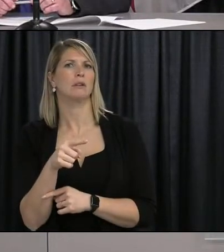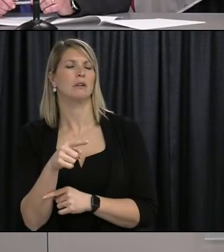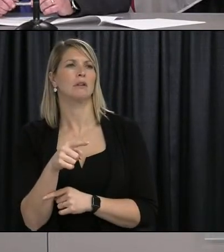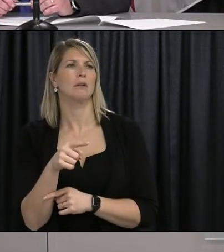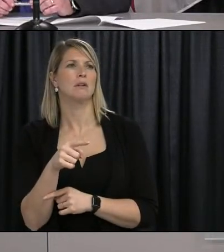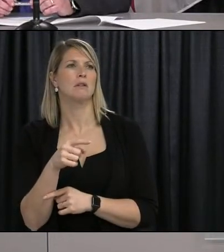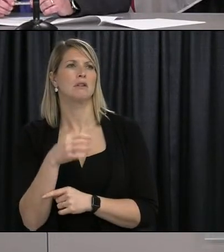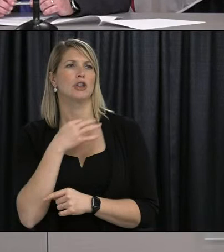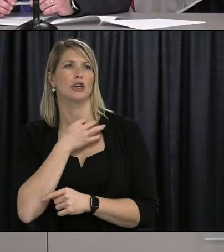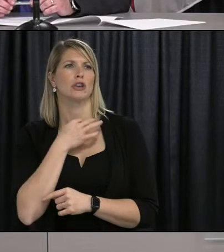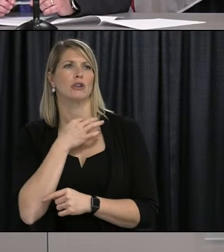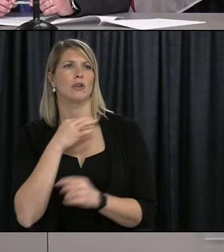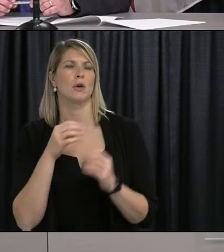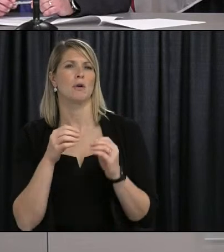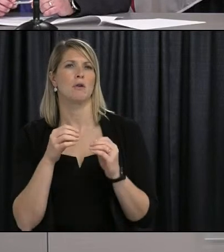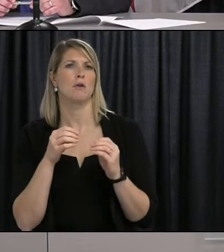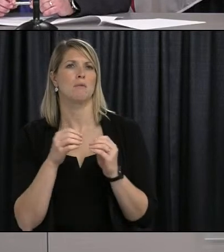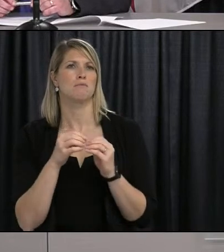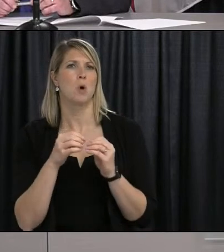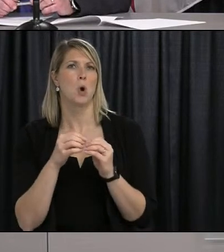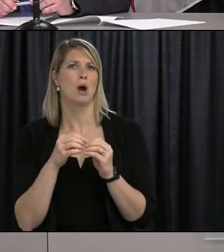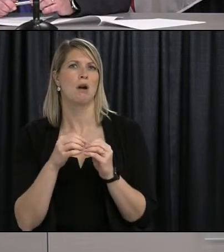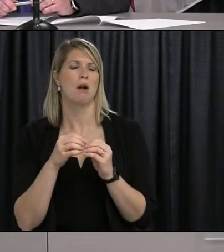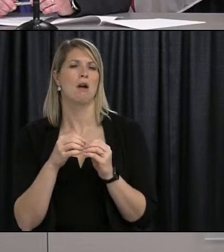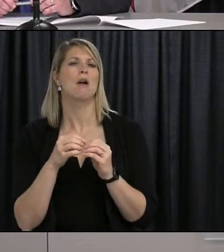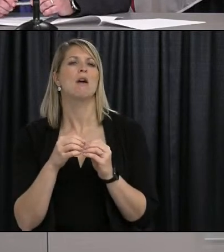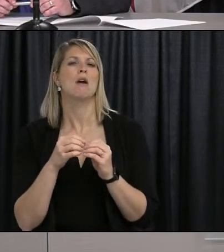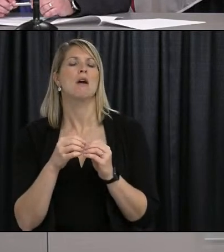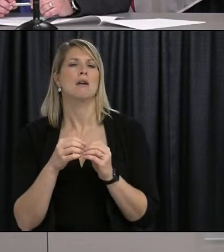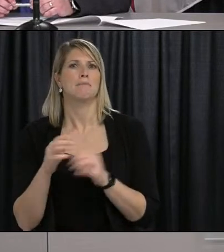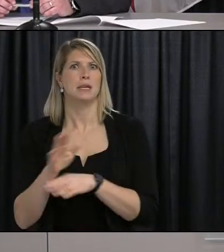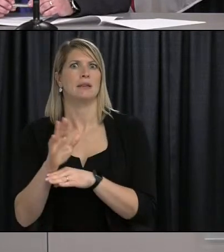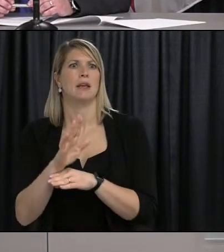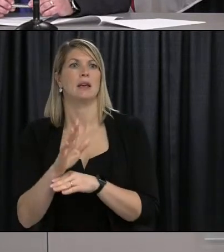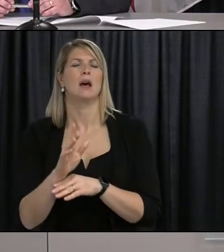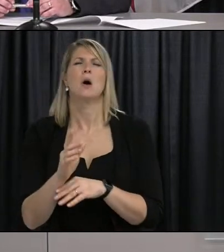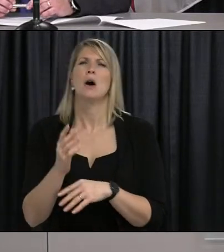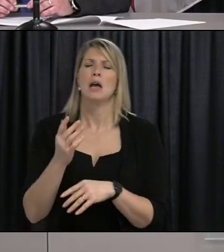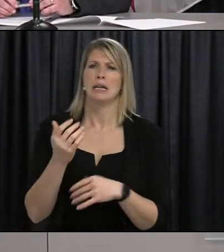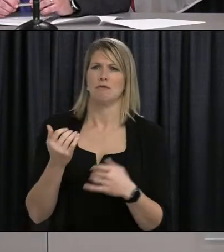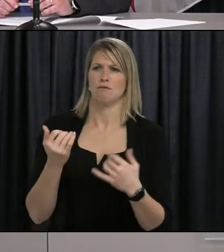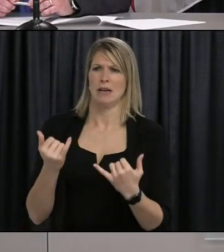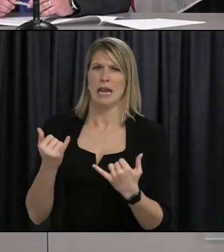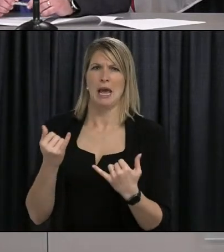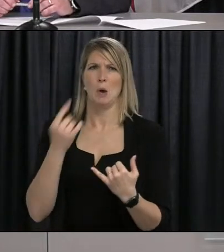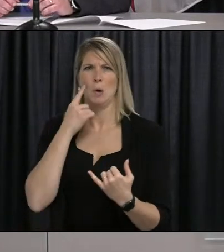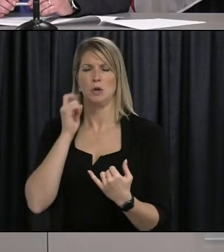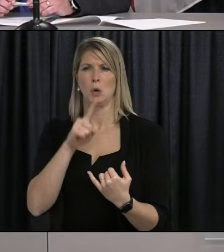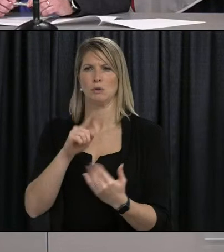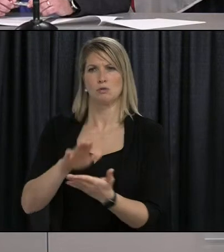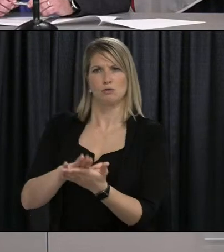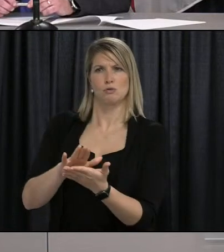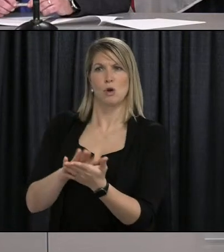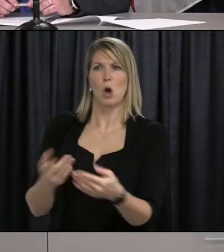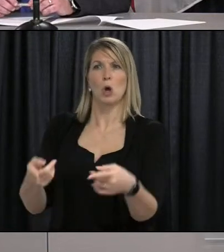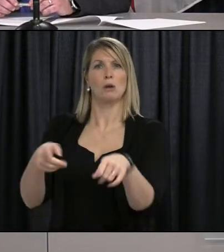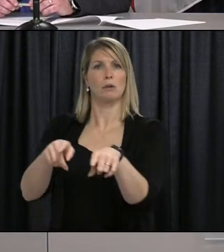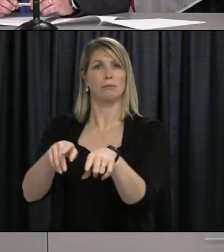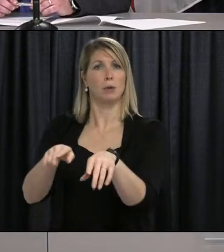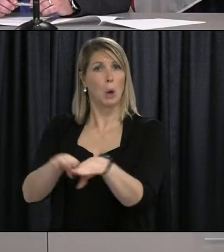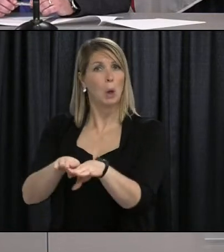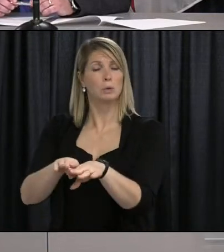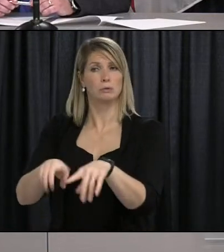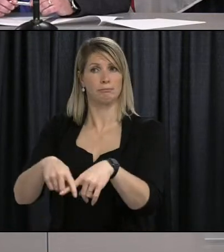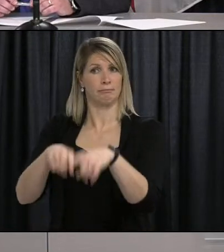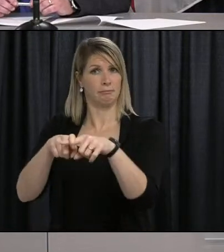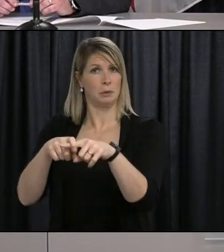we go through it. But is 2 days a realistic enough time? Do you not think maybe a week? And if after these 2 days, is it just that